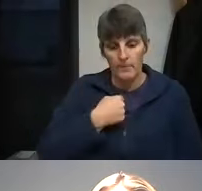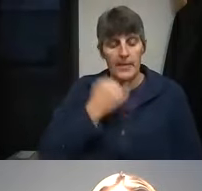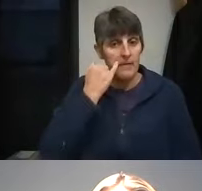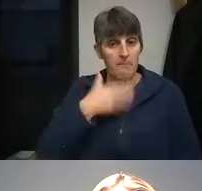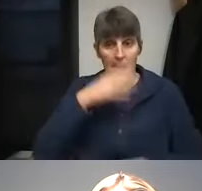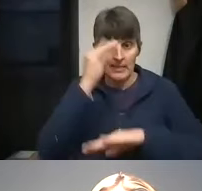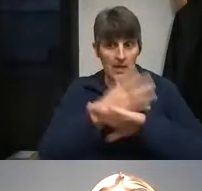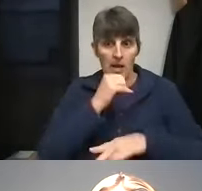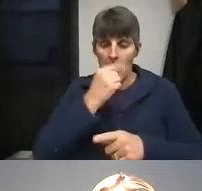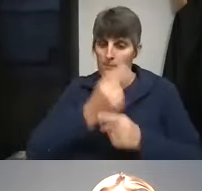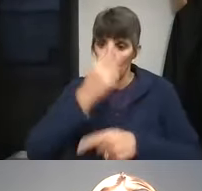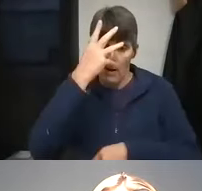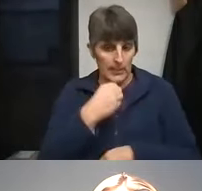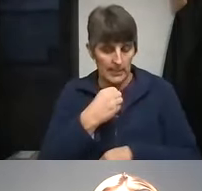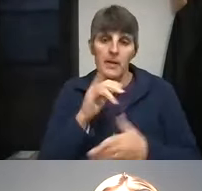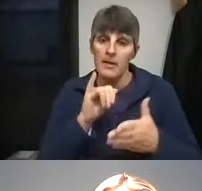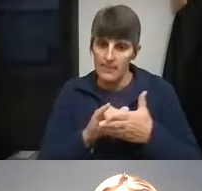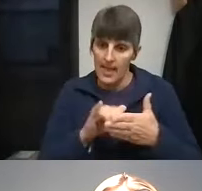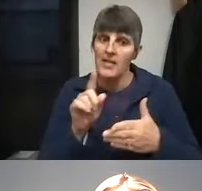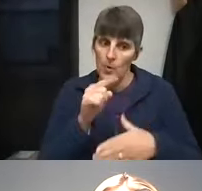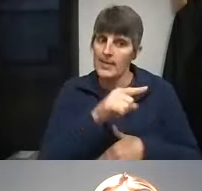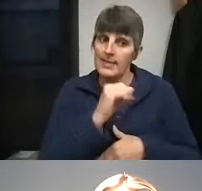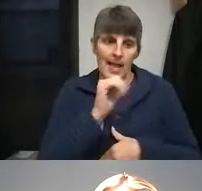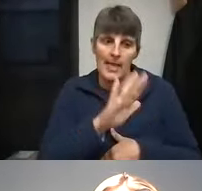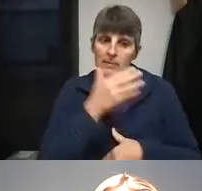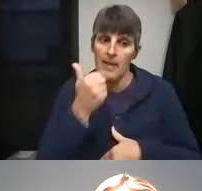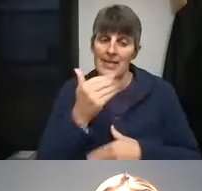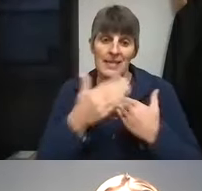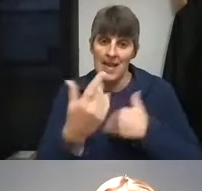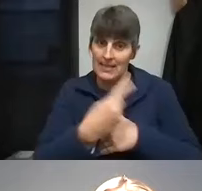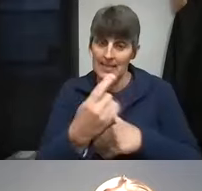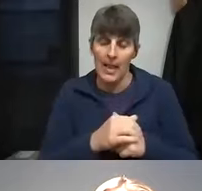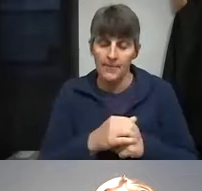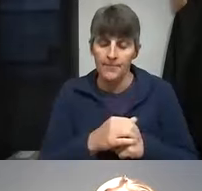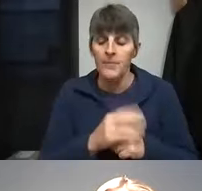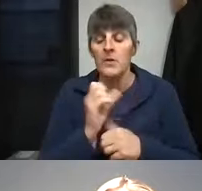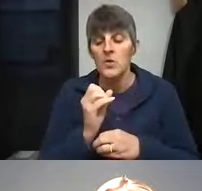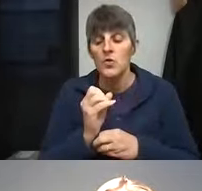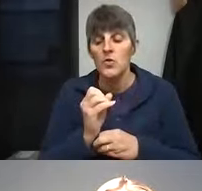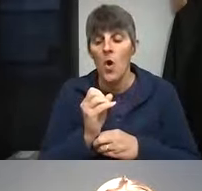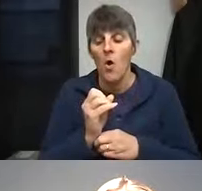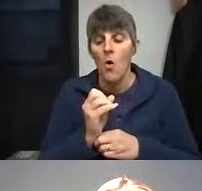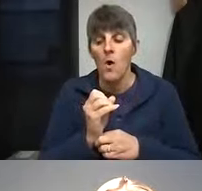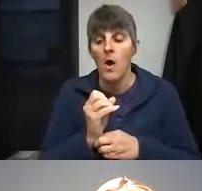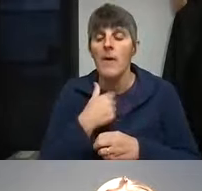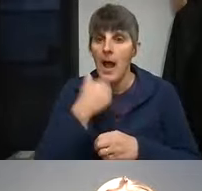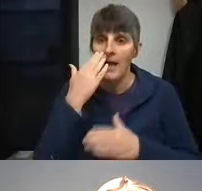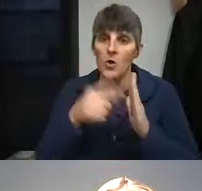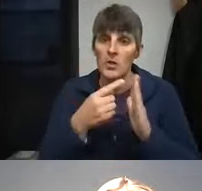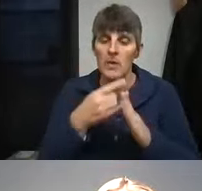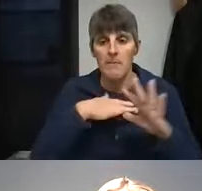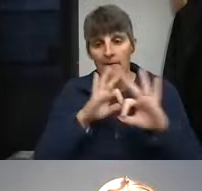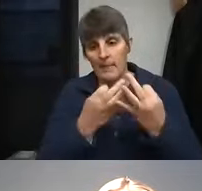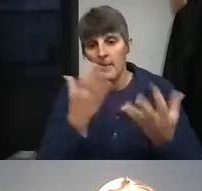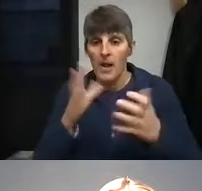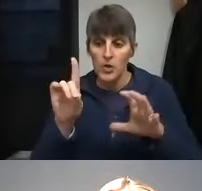son doesn't get proper sleep, that's when he's not his best the next day. So I know sometimes my family might